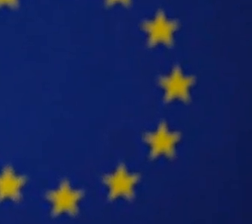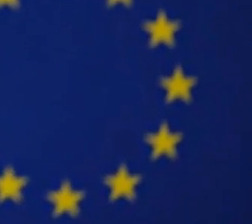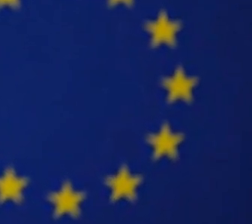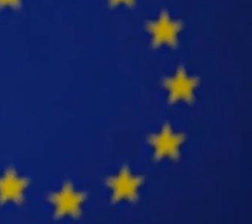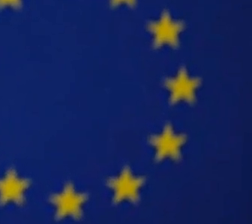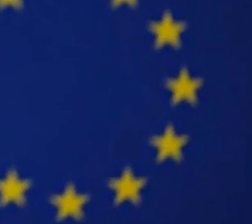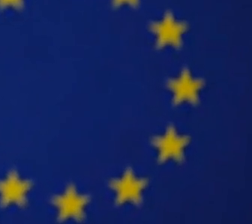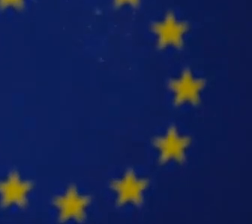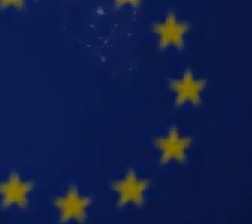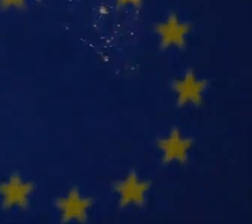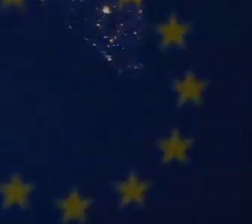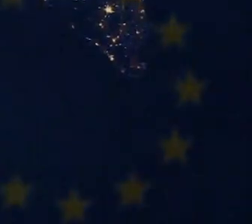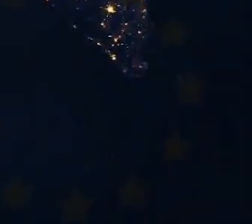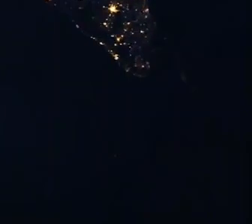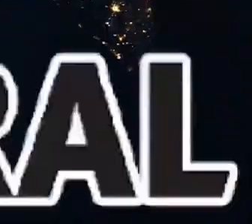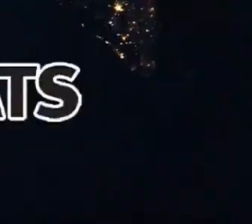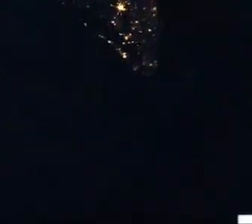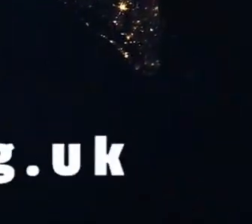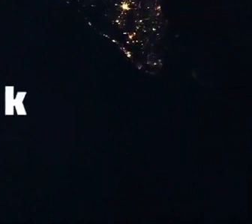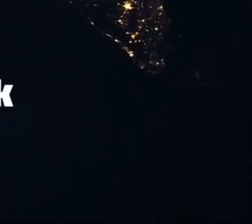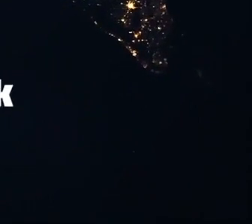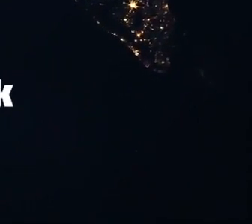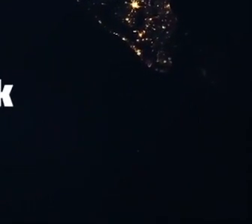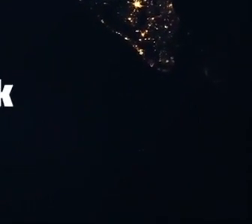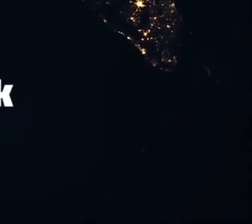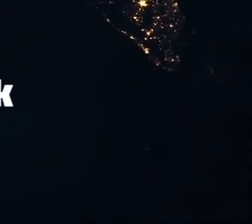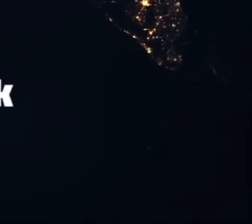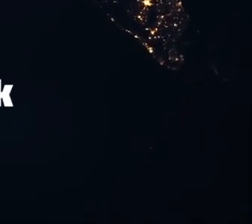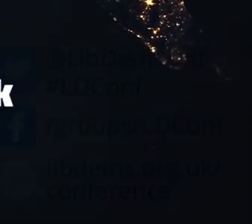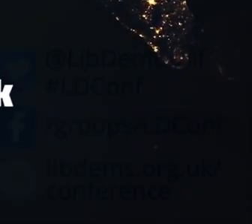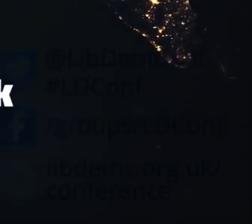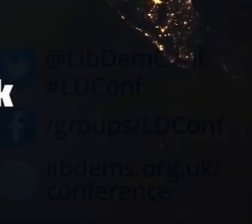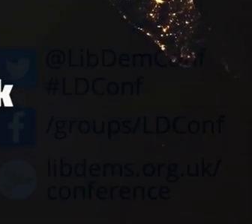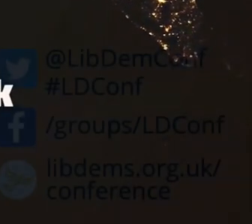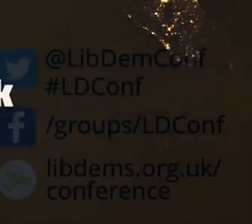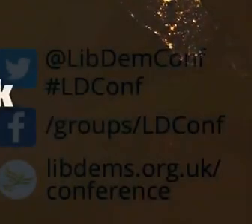if the United Kingdom is to progress. Please support us.